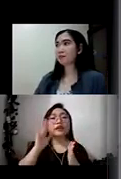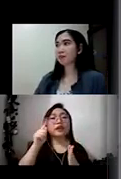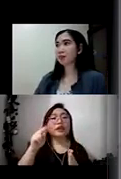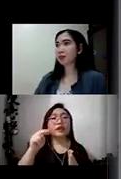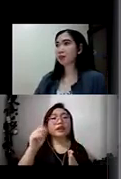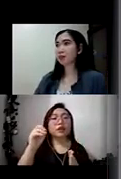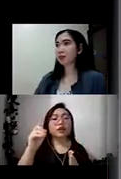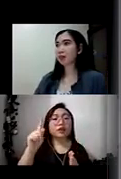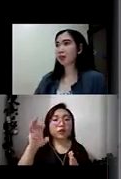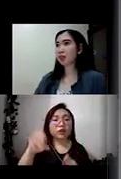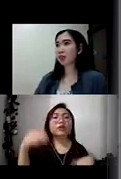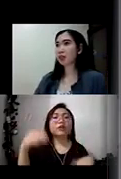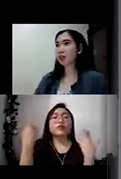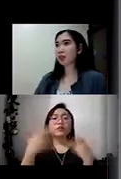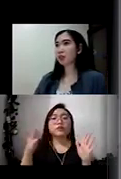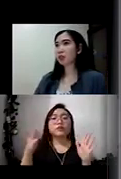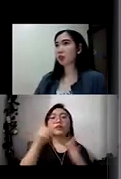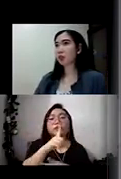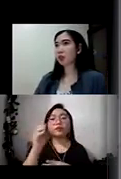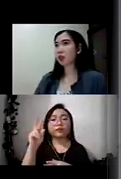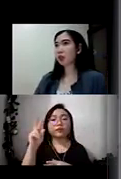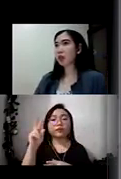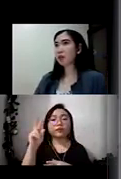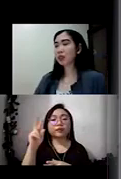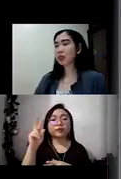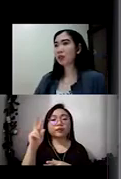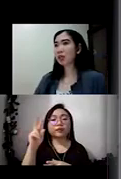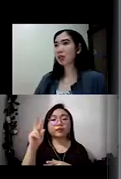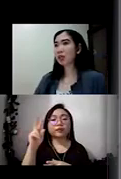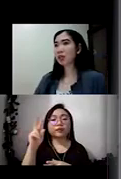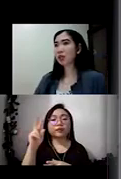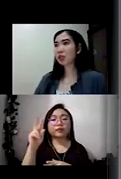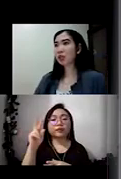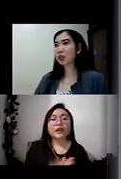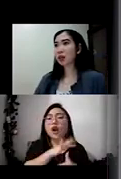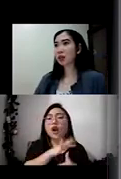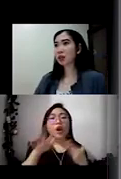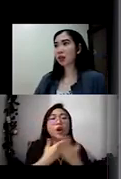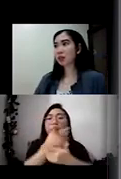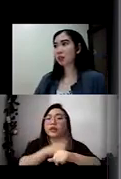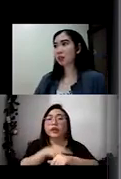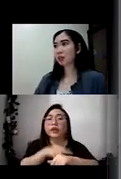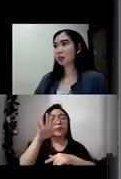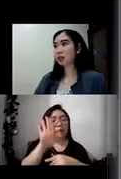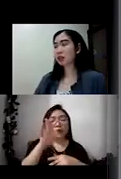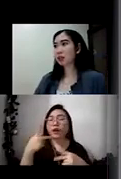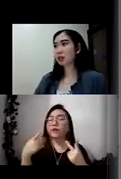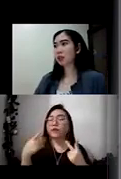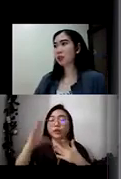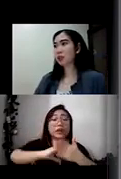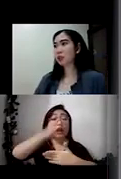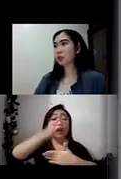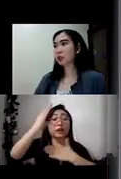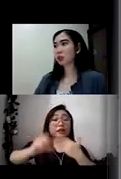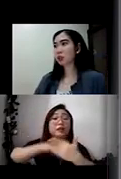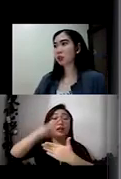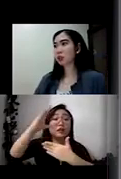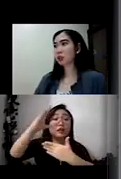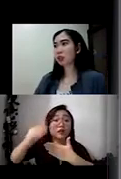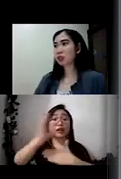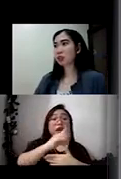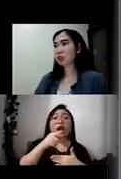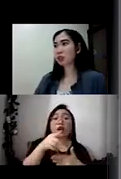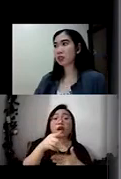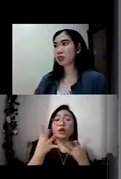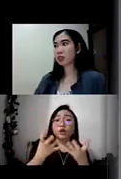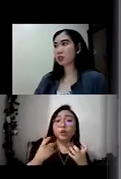done. Okay. So, every time that you're in the calendar, Google Calendar, and you want to check on